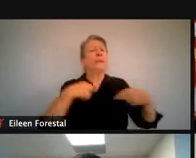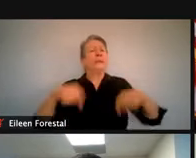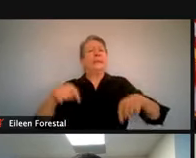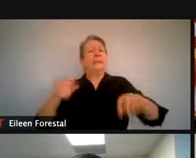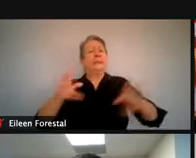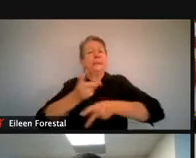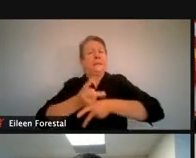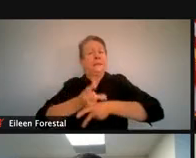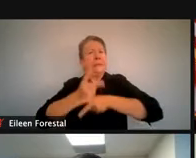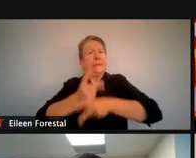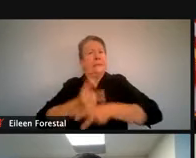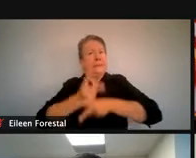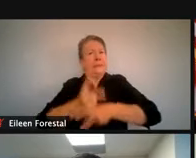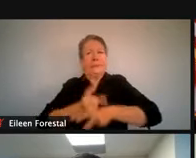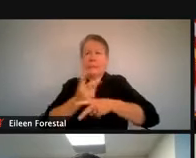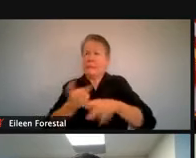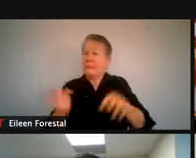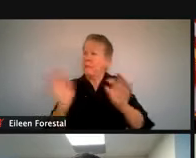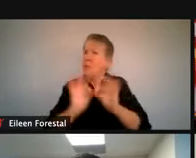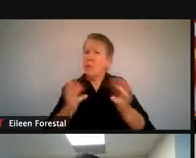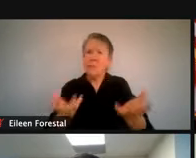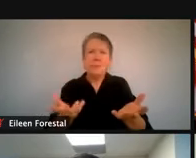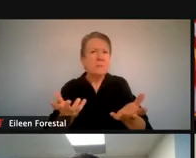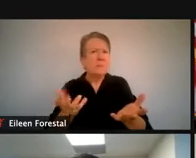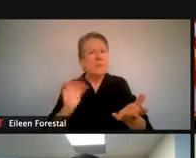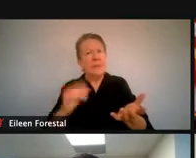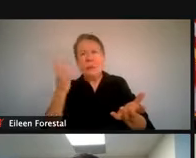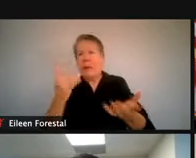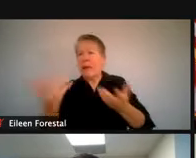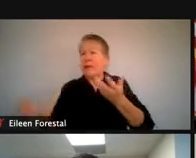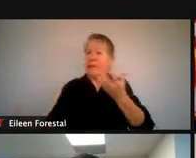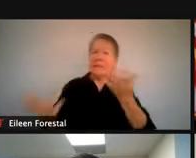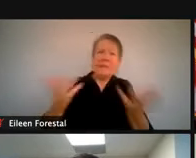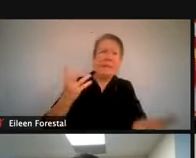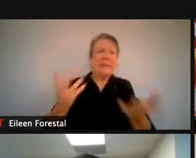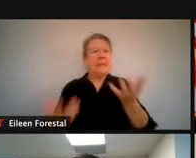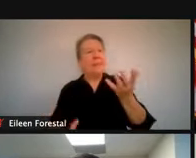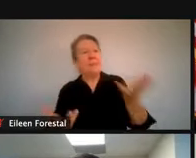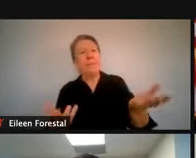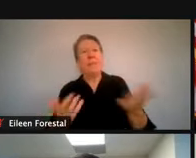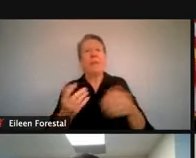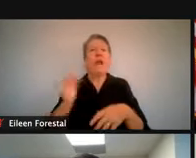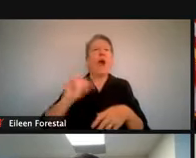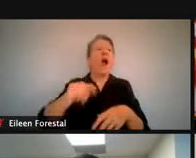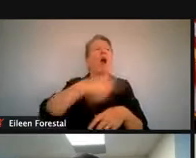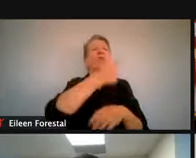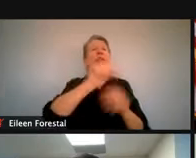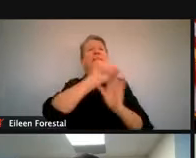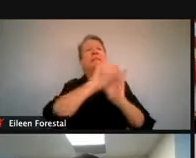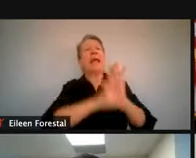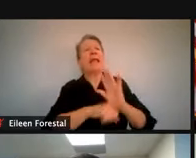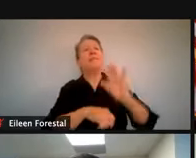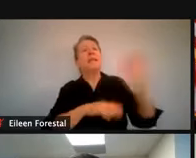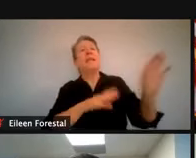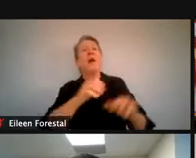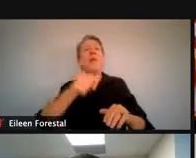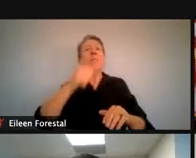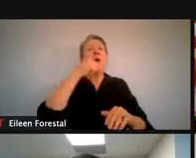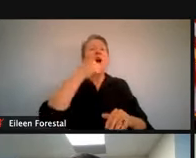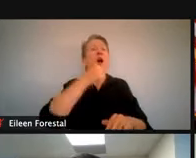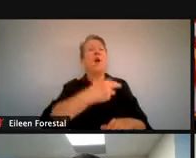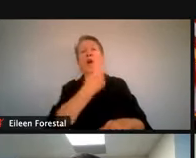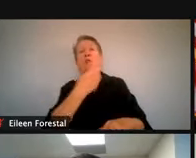seen, Joe's Bar and Grill with an outbreak of 23 cases, which you are seeing in other states.